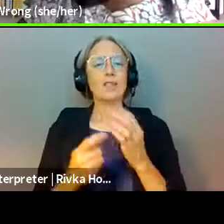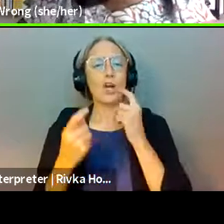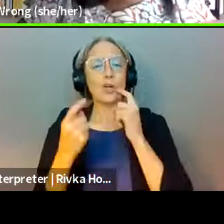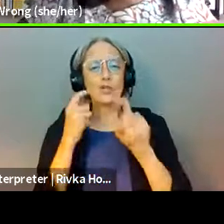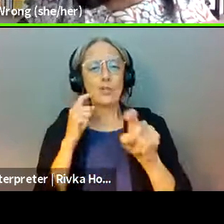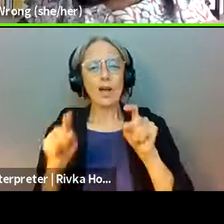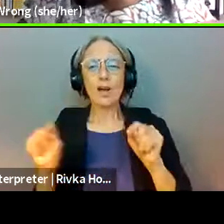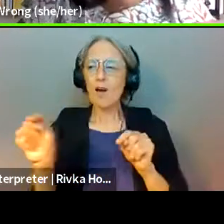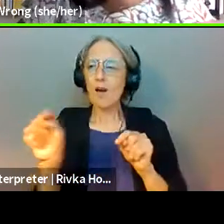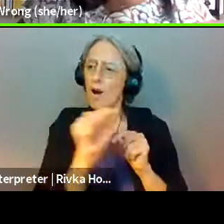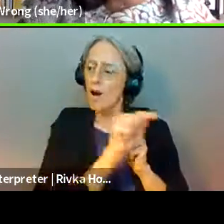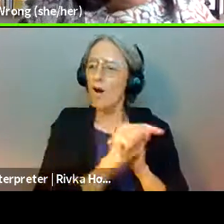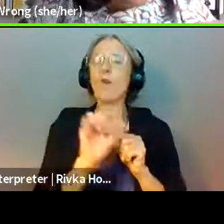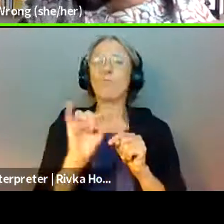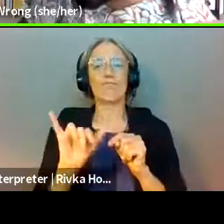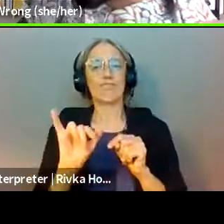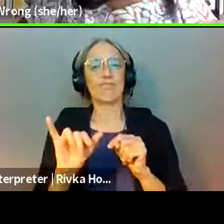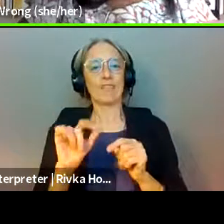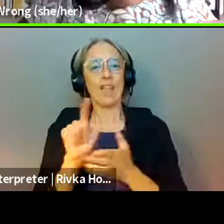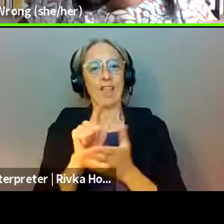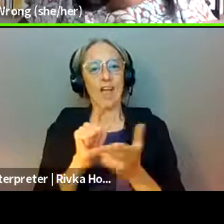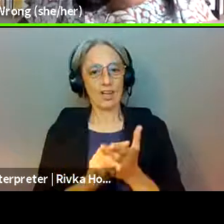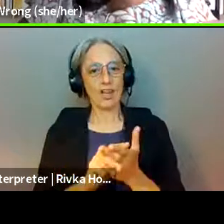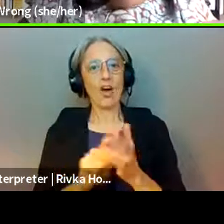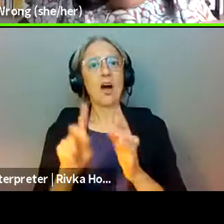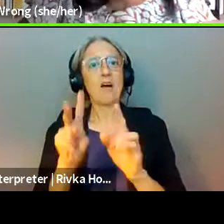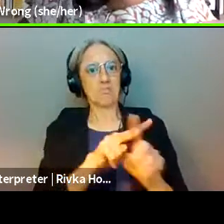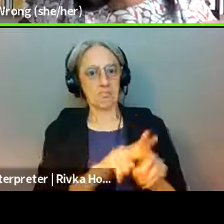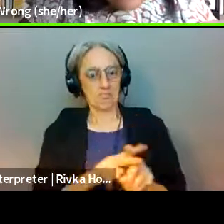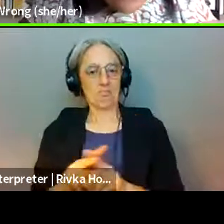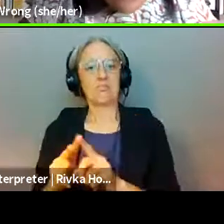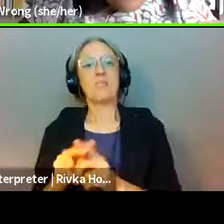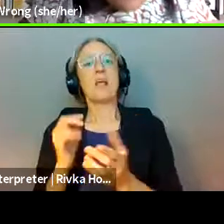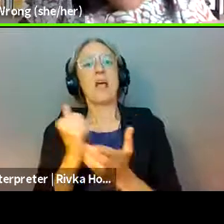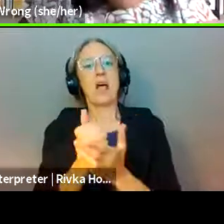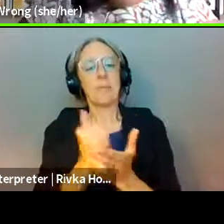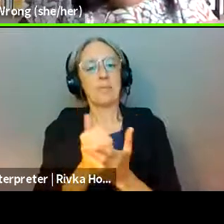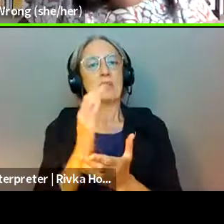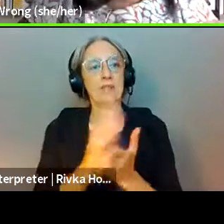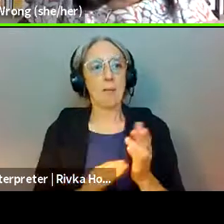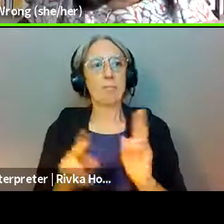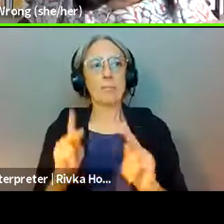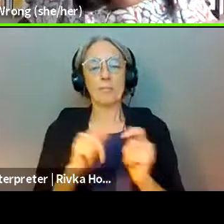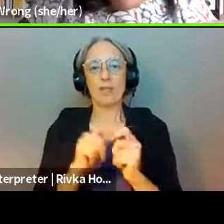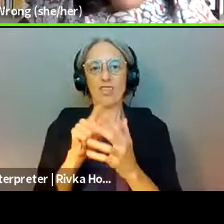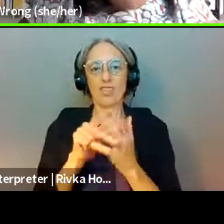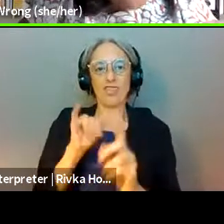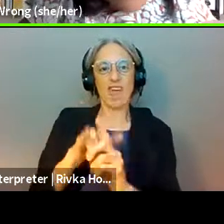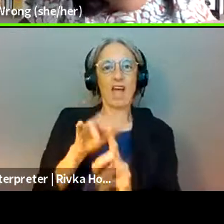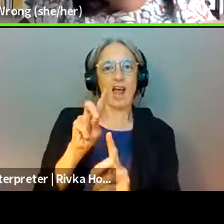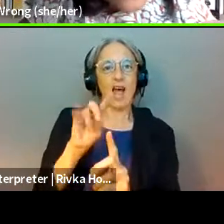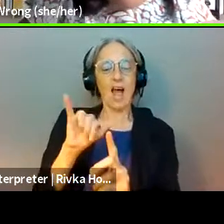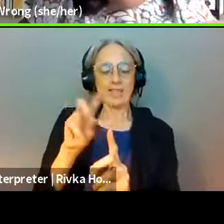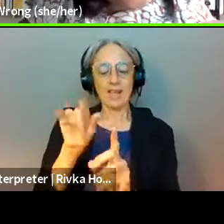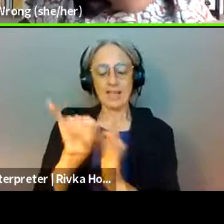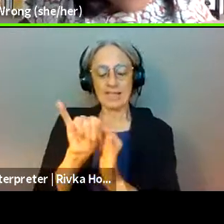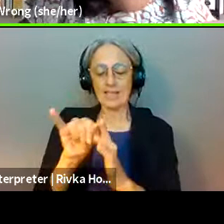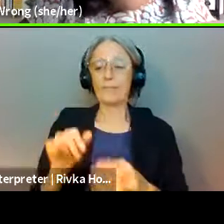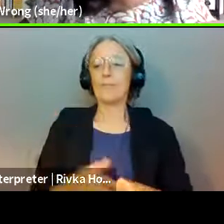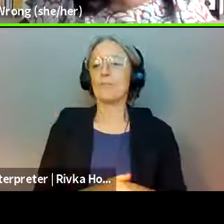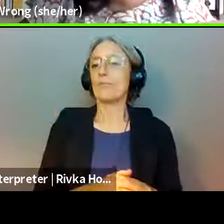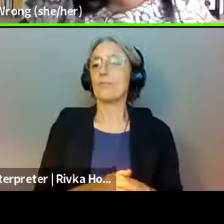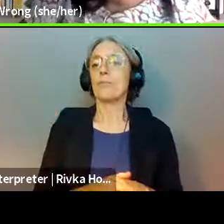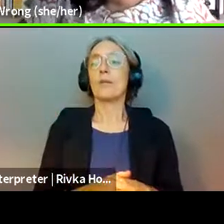of what it means to have a law that protects that identity. You know, we have the we had civil